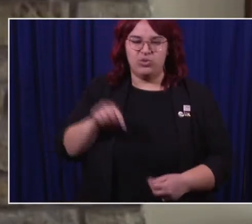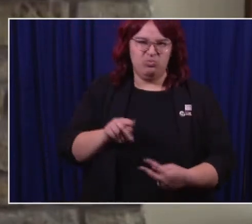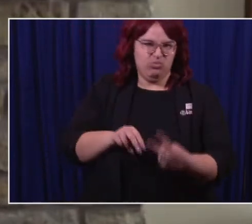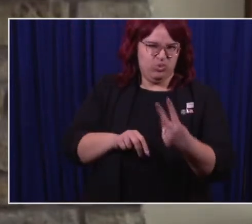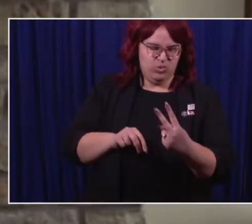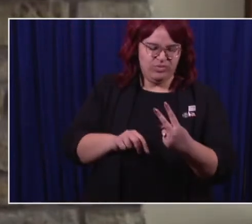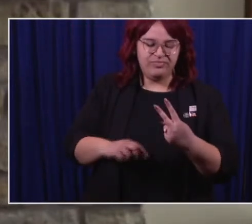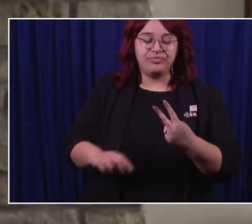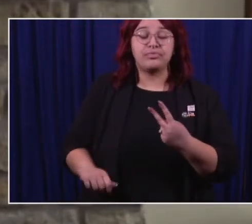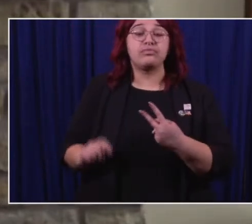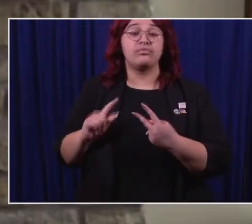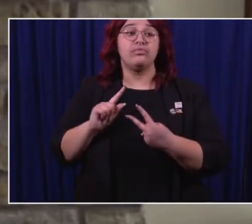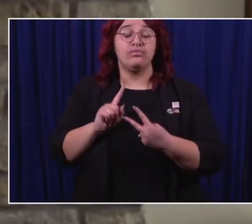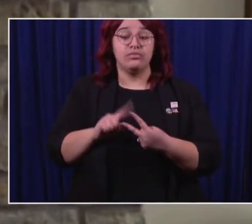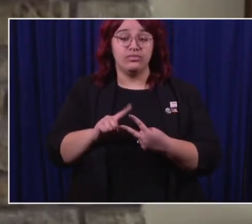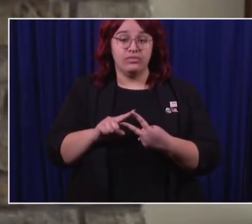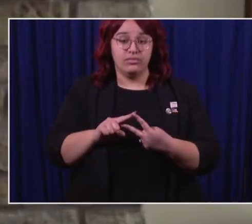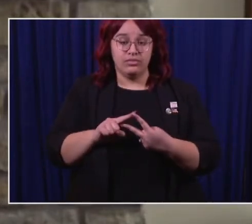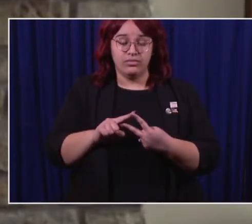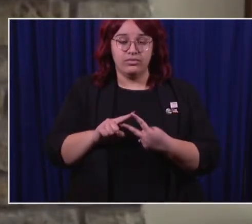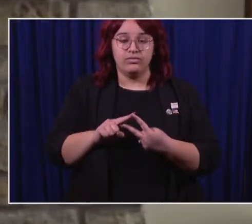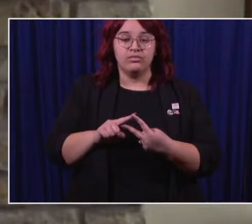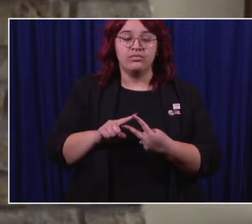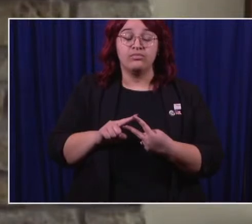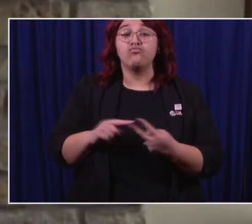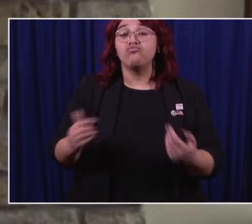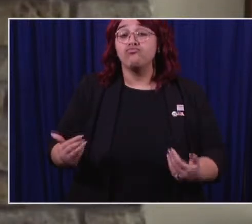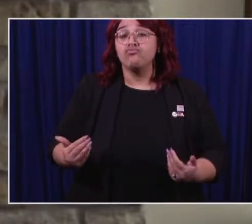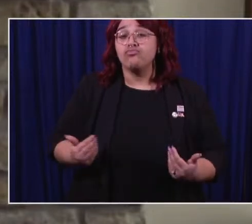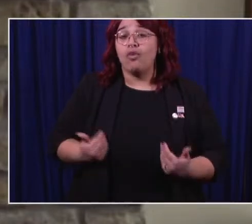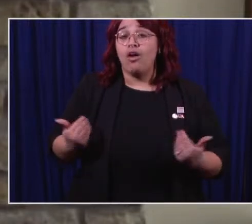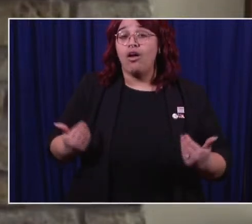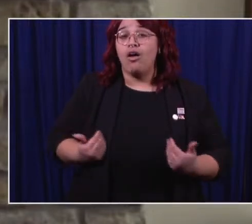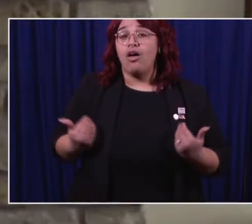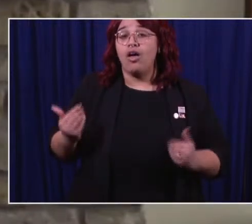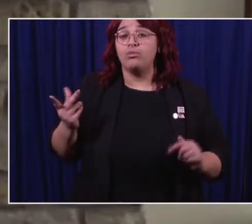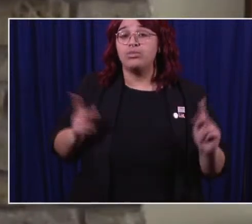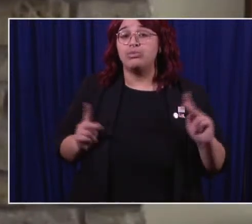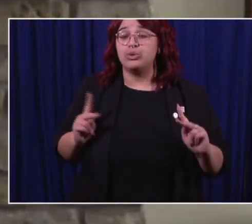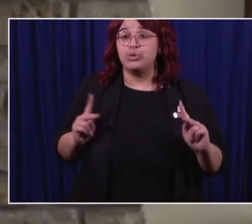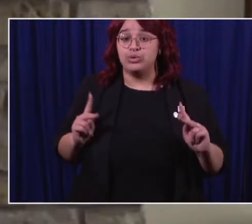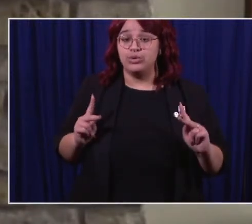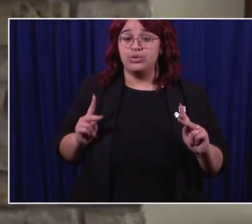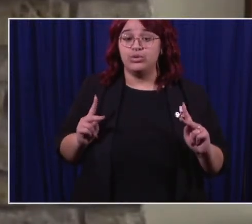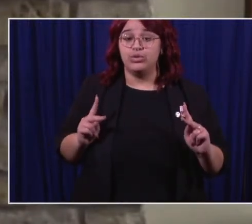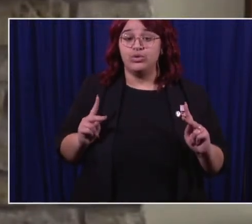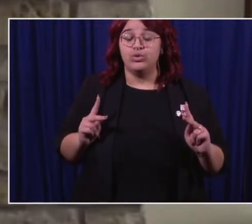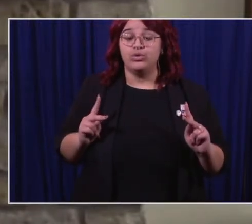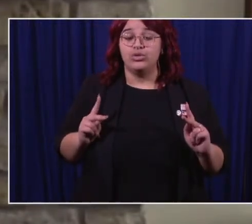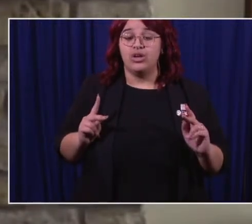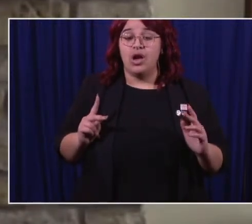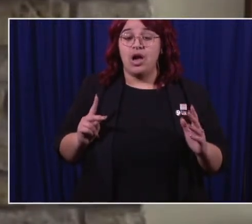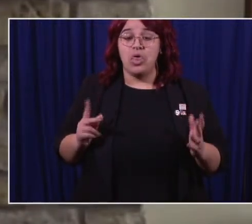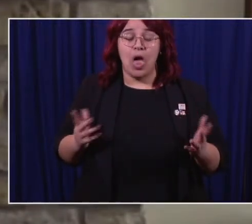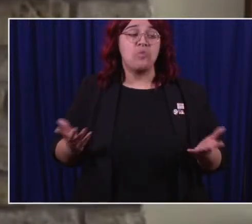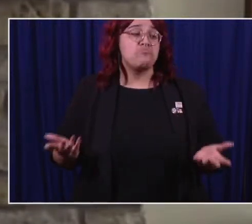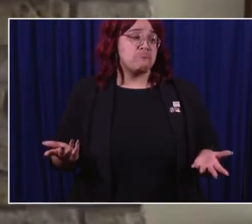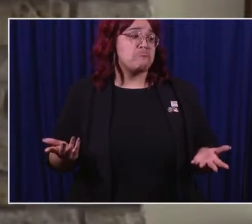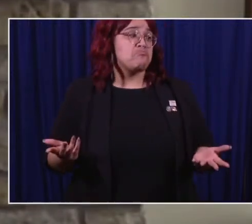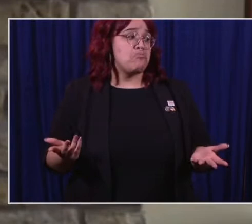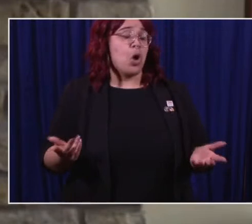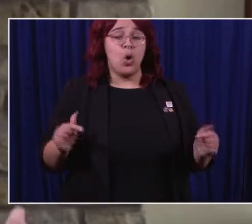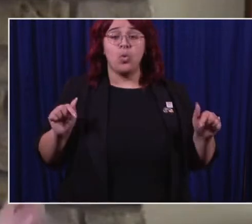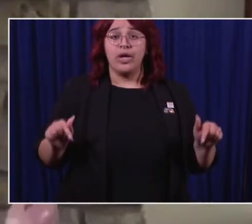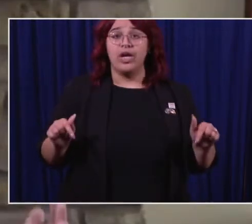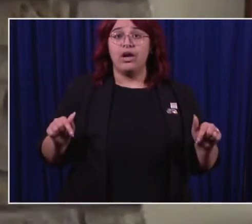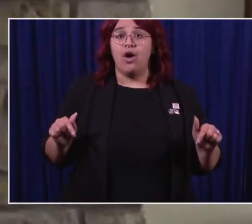is a feeling among young people that we're all in this together. We shouldn't